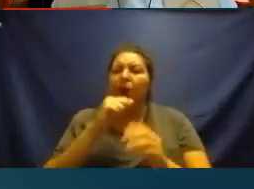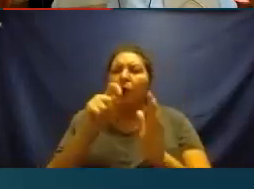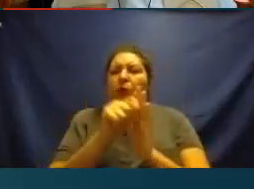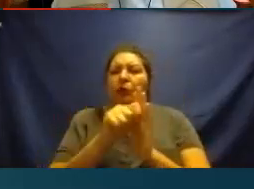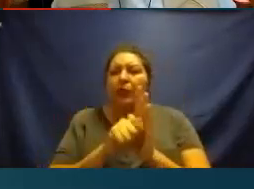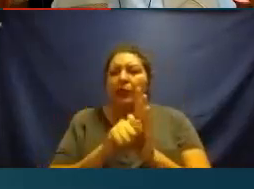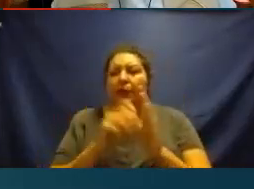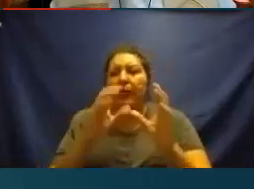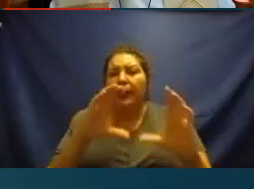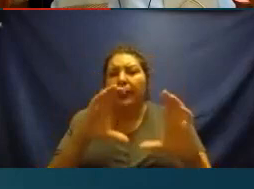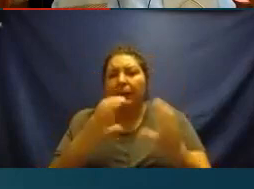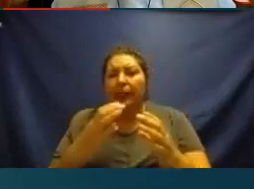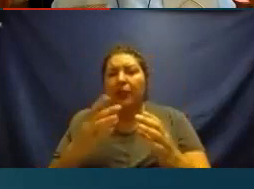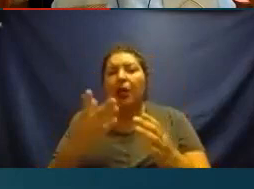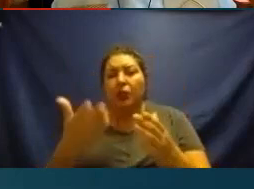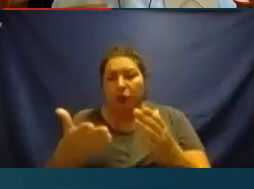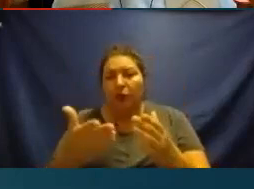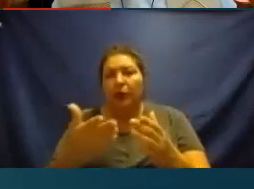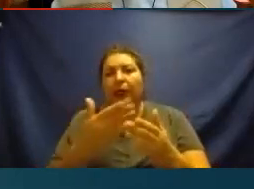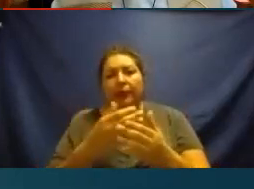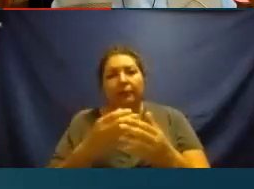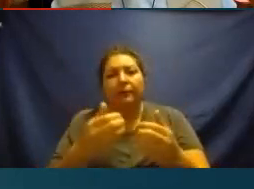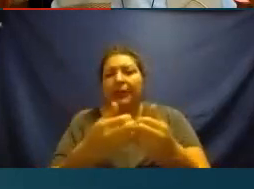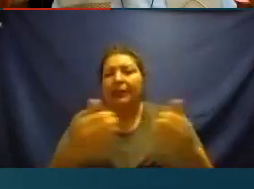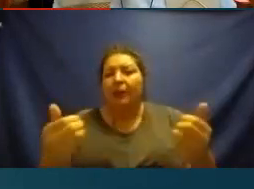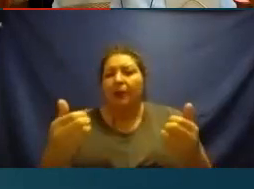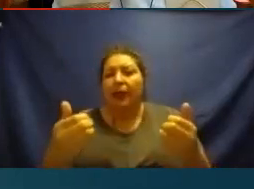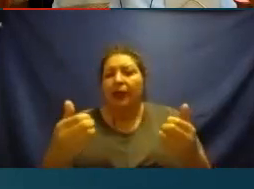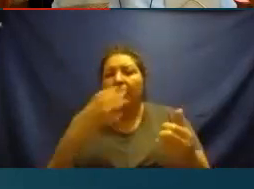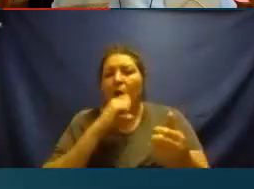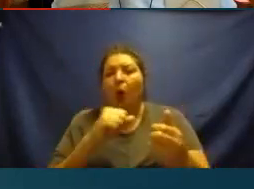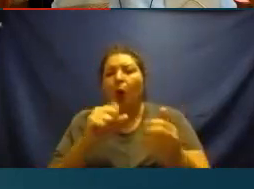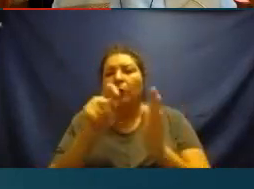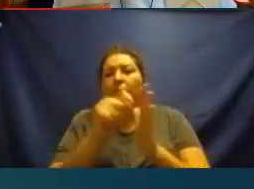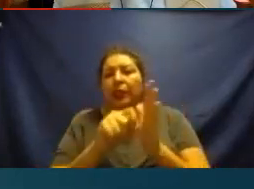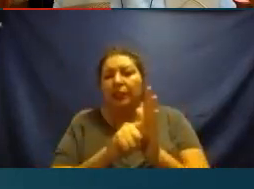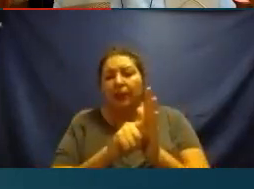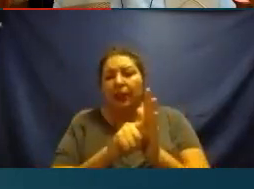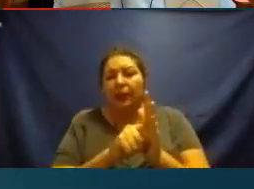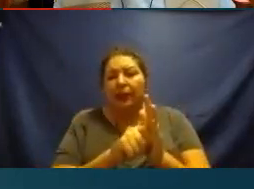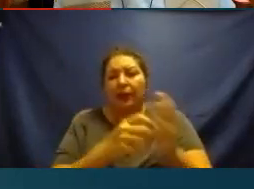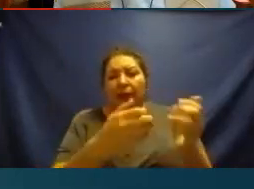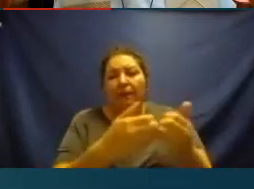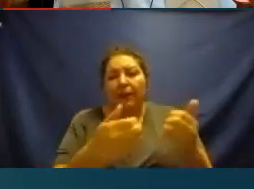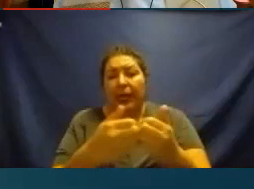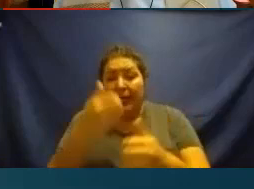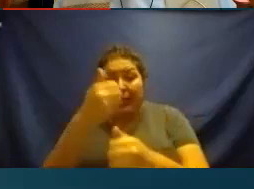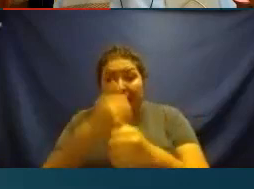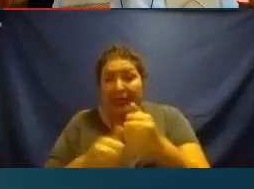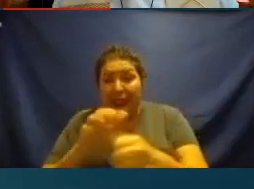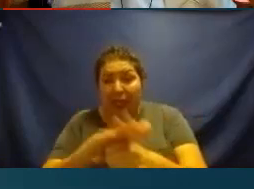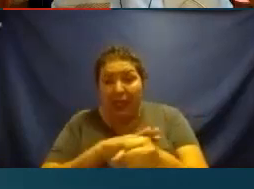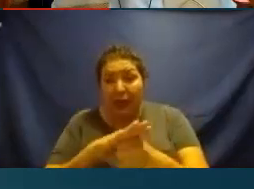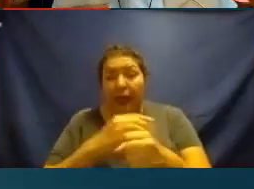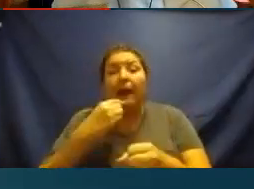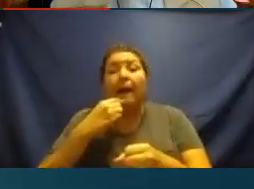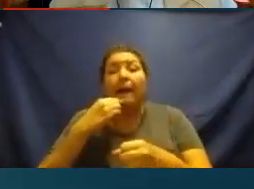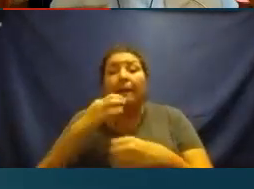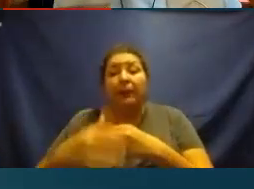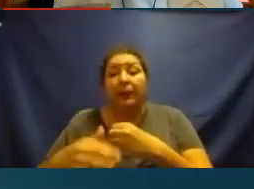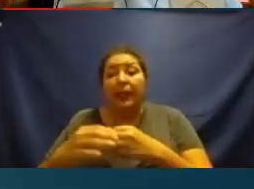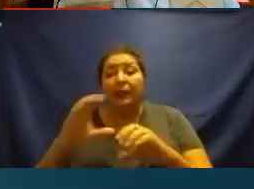He said, "You can cut the Old Testament, and everywhere you cut it, it bleeds Christ. All of it points